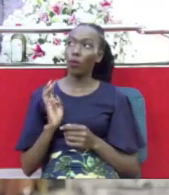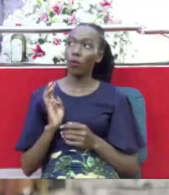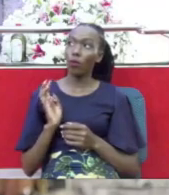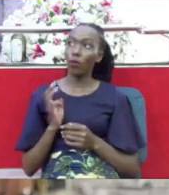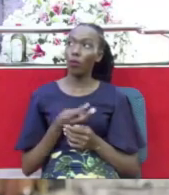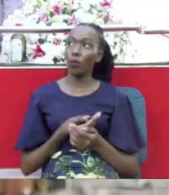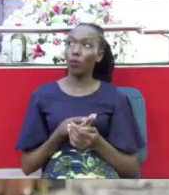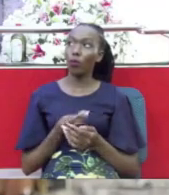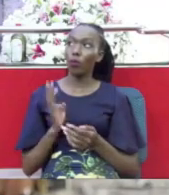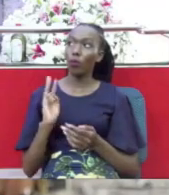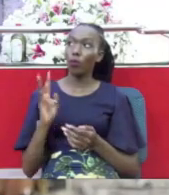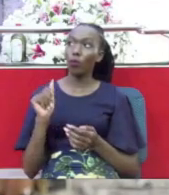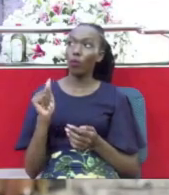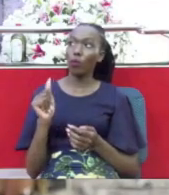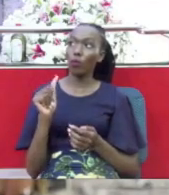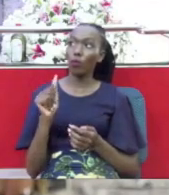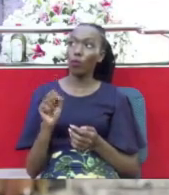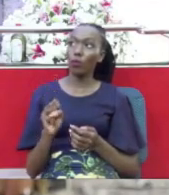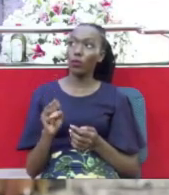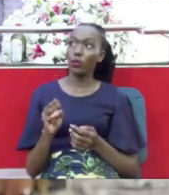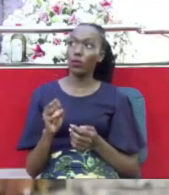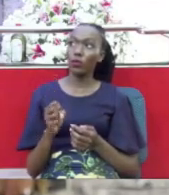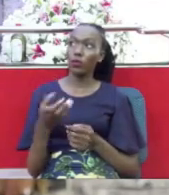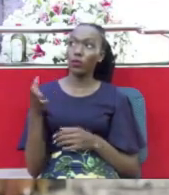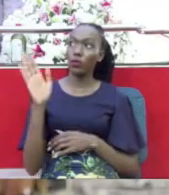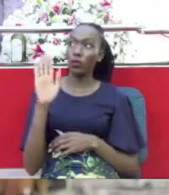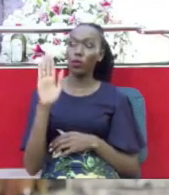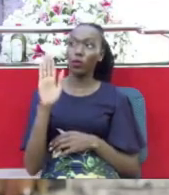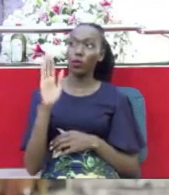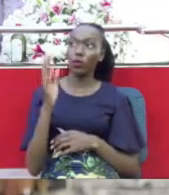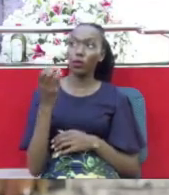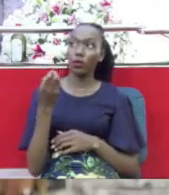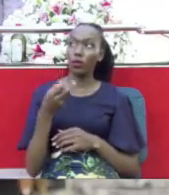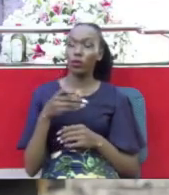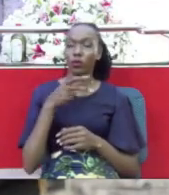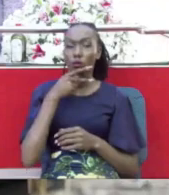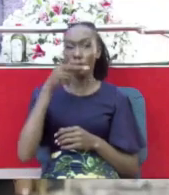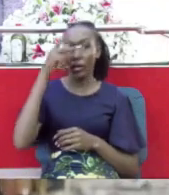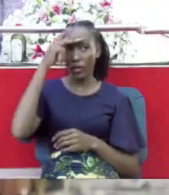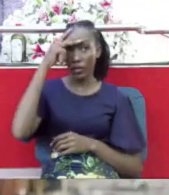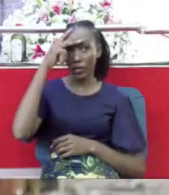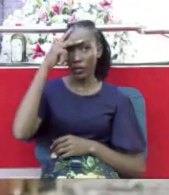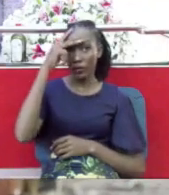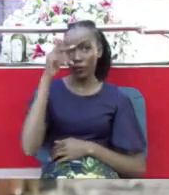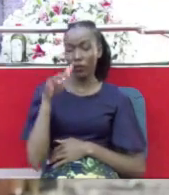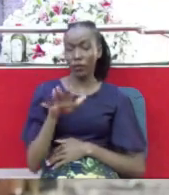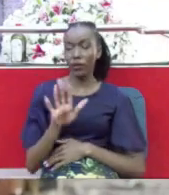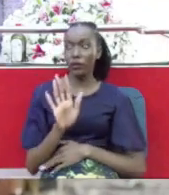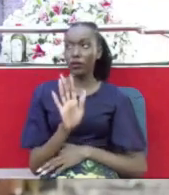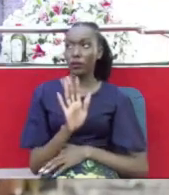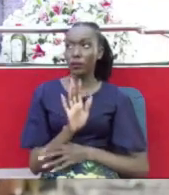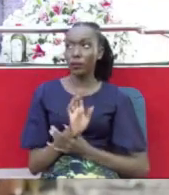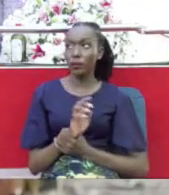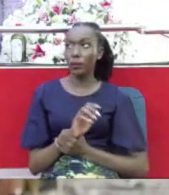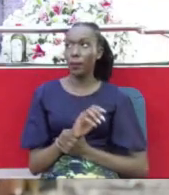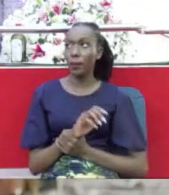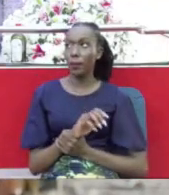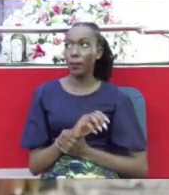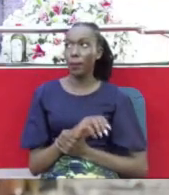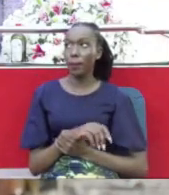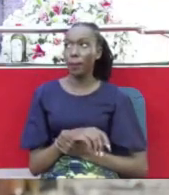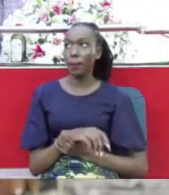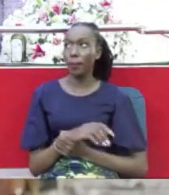hiyo? That one I don't know whether to say here or there or in between. Sijui ndaisema nikiwa wapi. But it's here, okay?